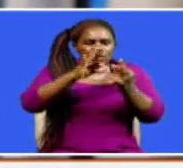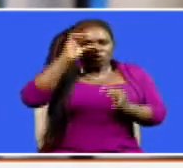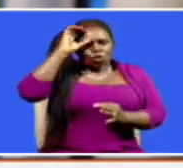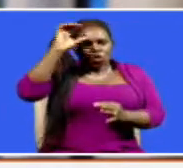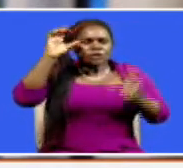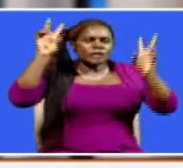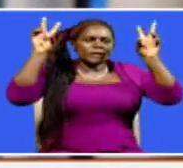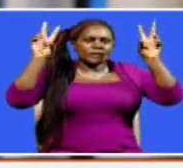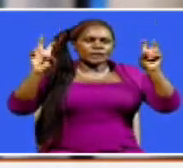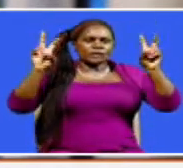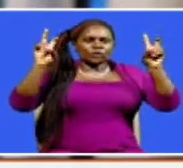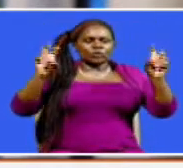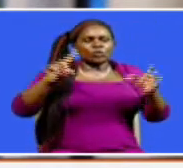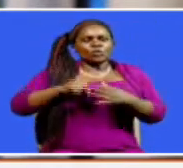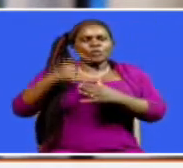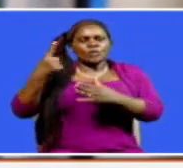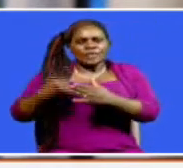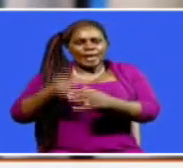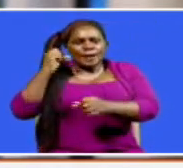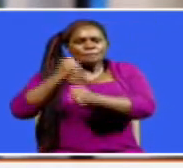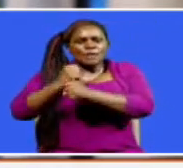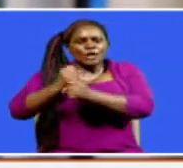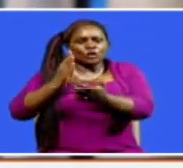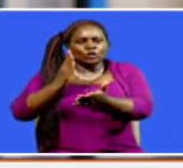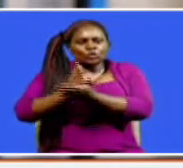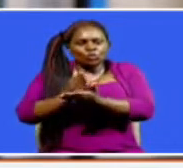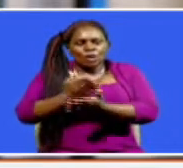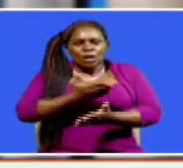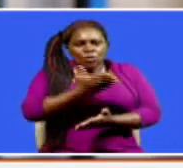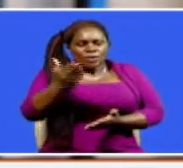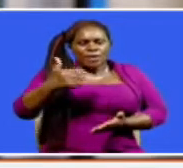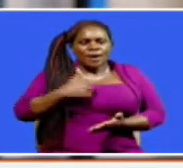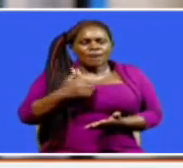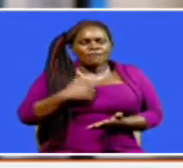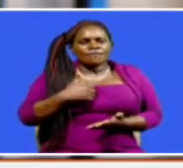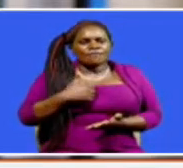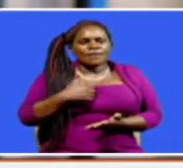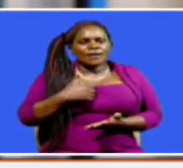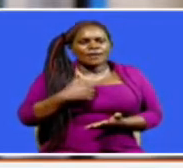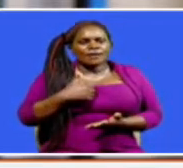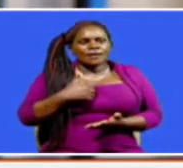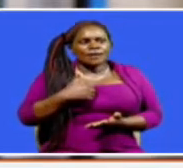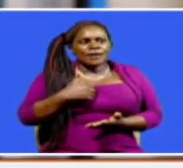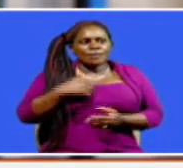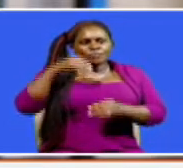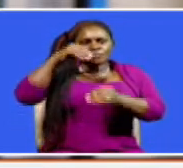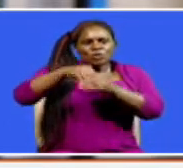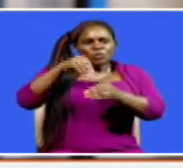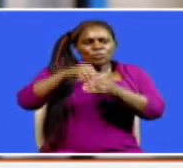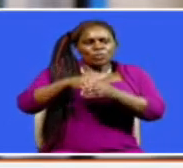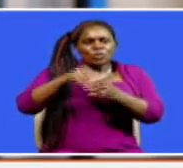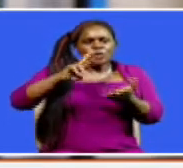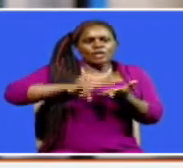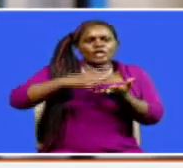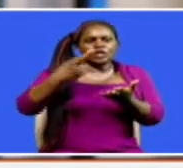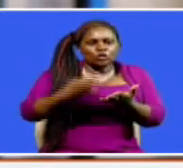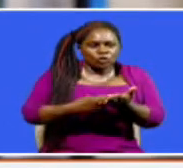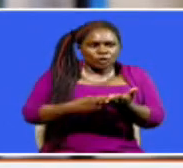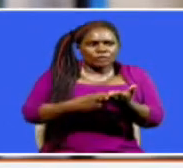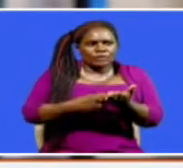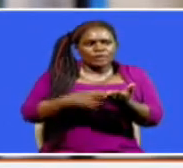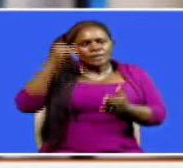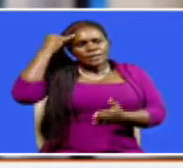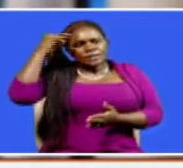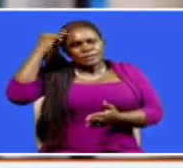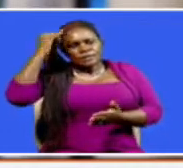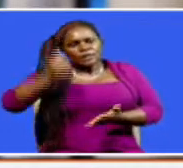and issues. And then we need to ensure that we are putting some investments and resources behind